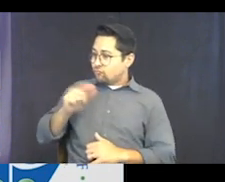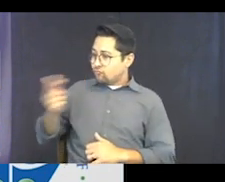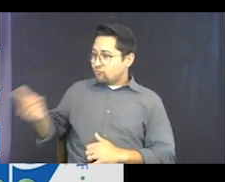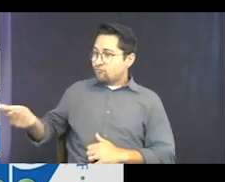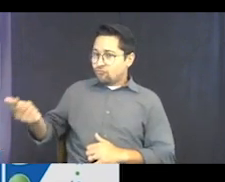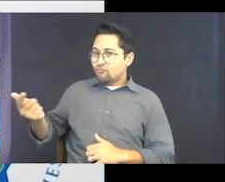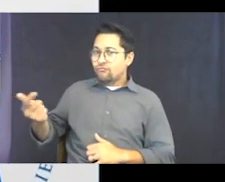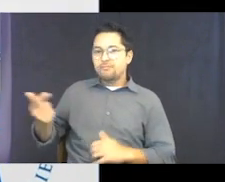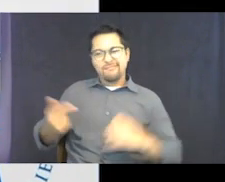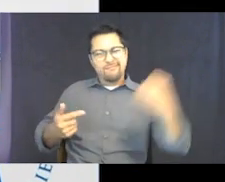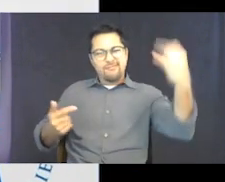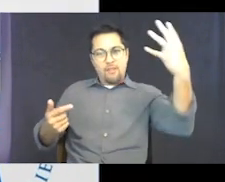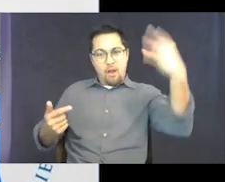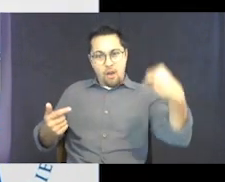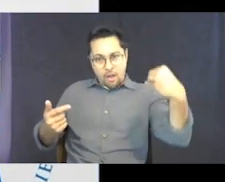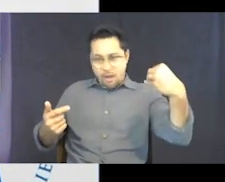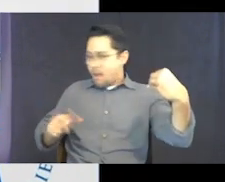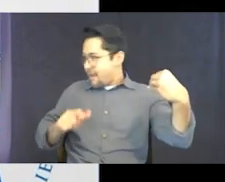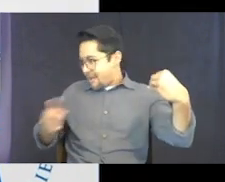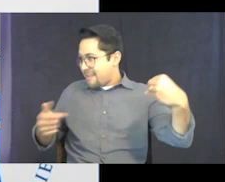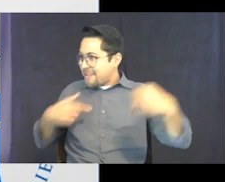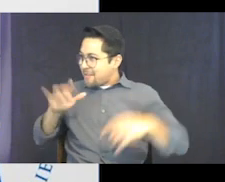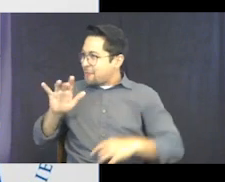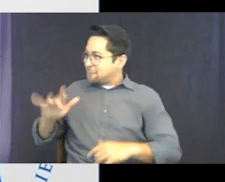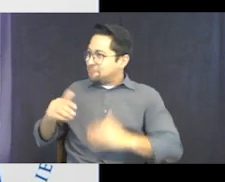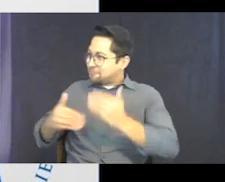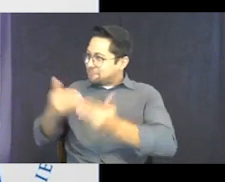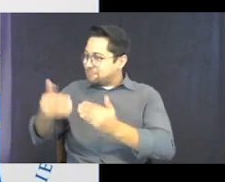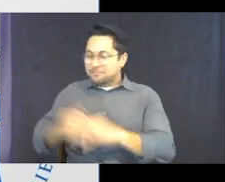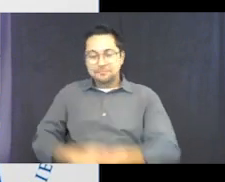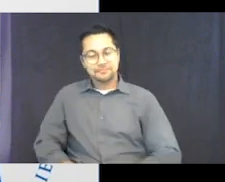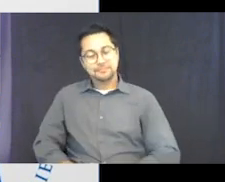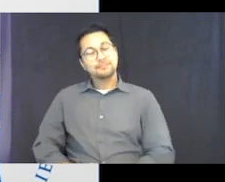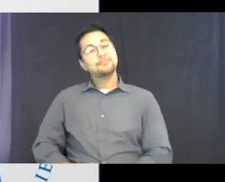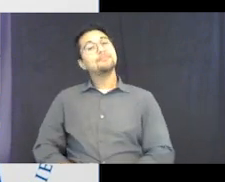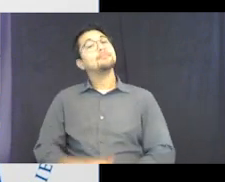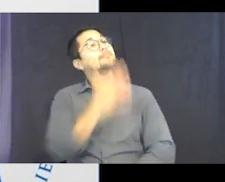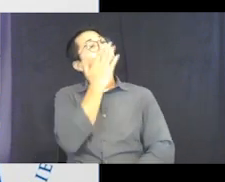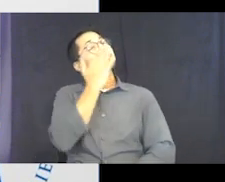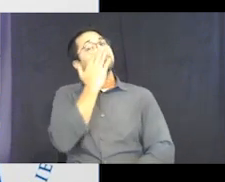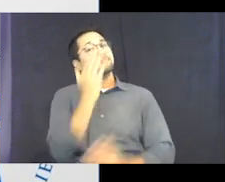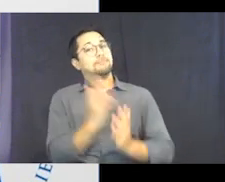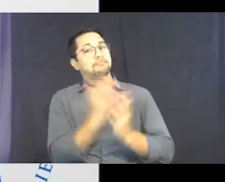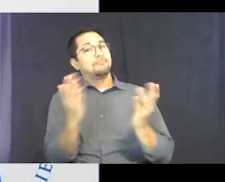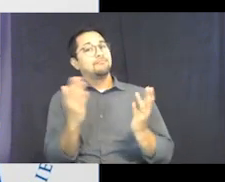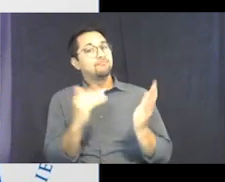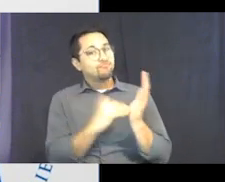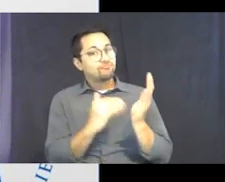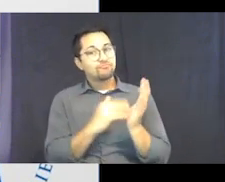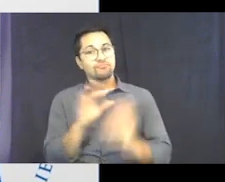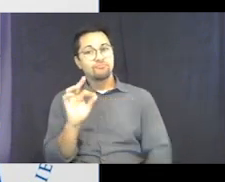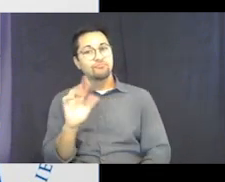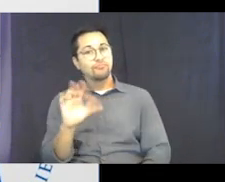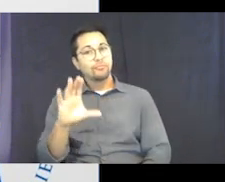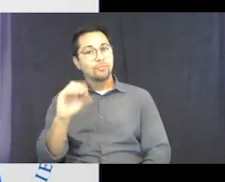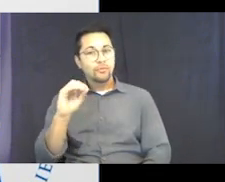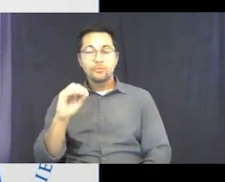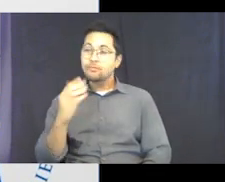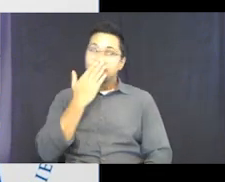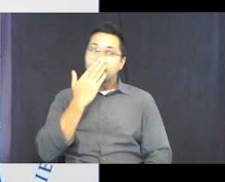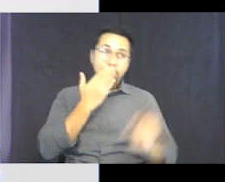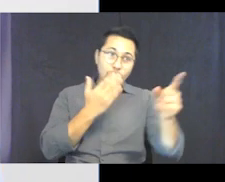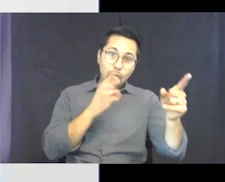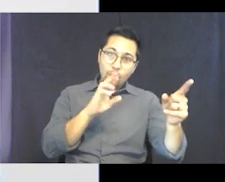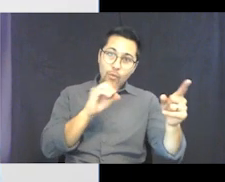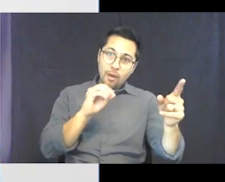camera, and I will press on. Thank you so much, Dr. Karinko, and thank you,